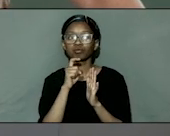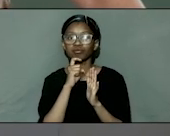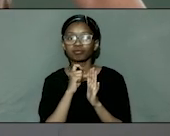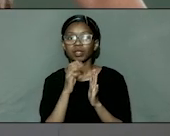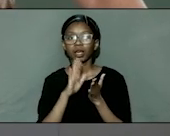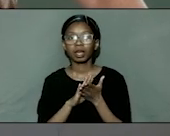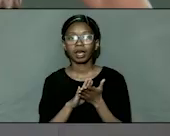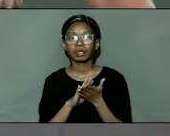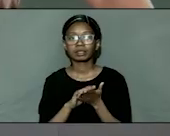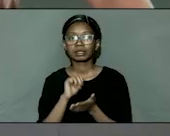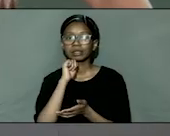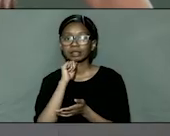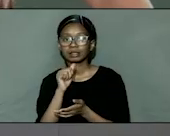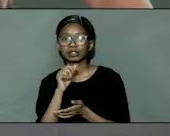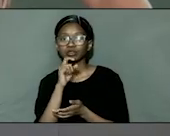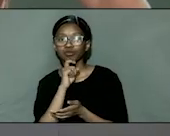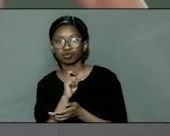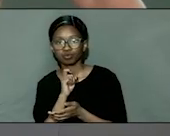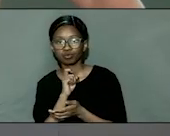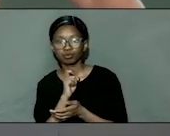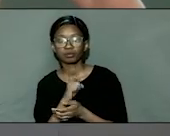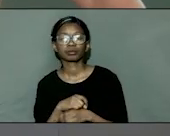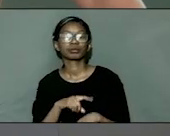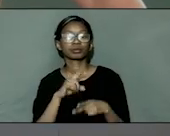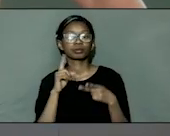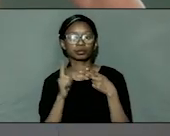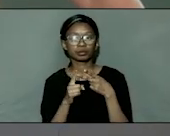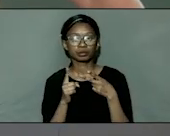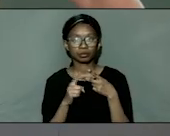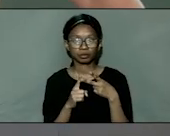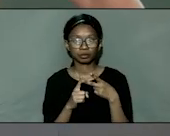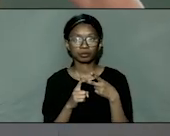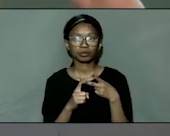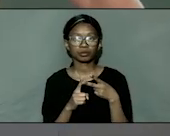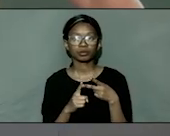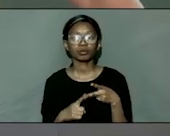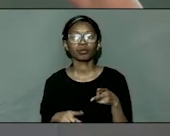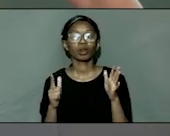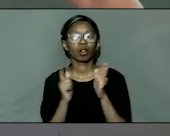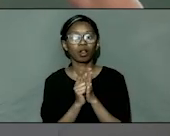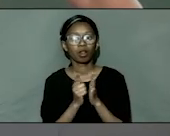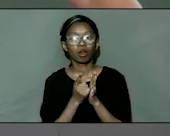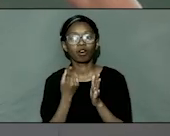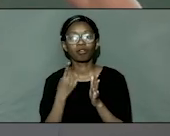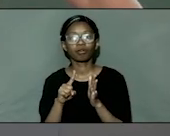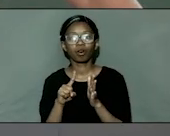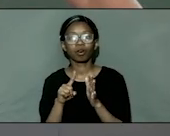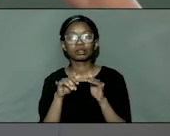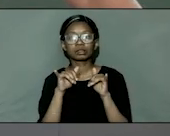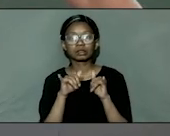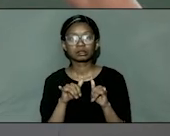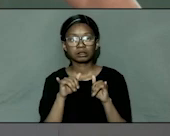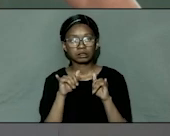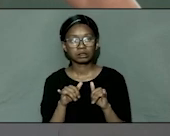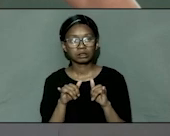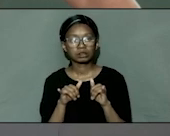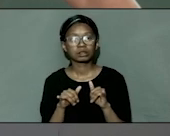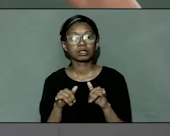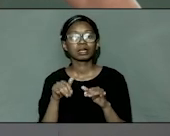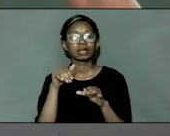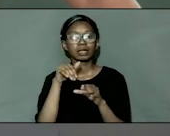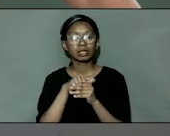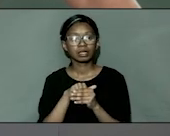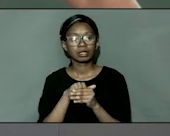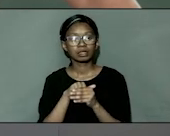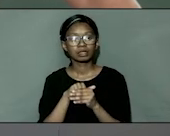disuse. And then the second law is the law of inheritance of acquired